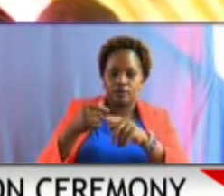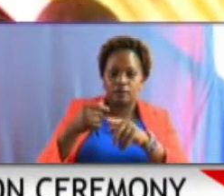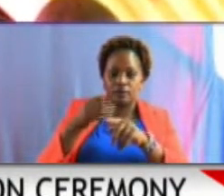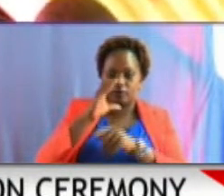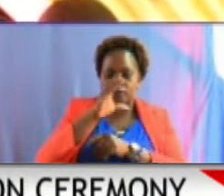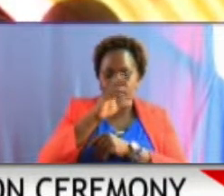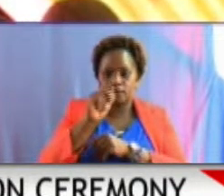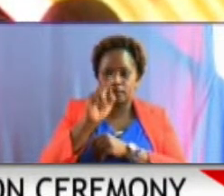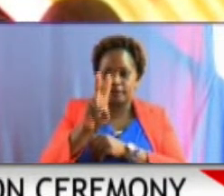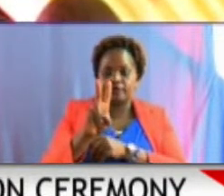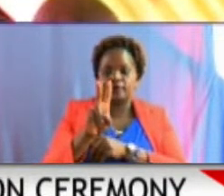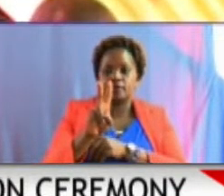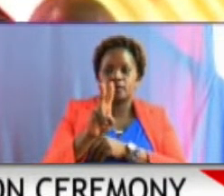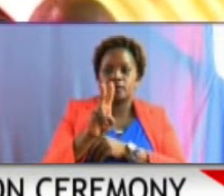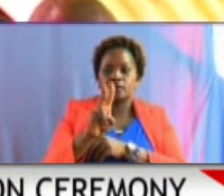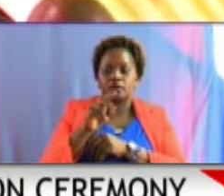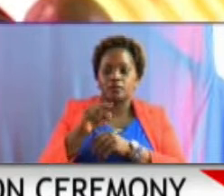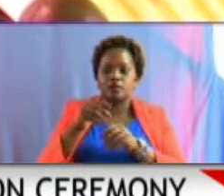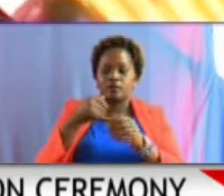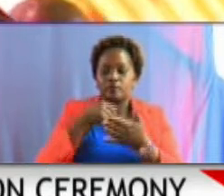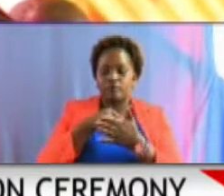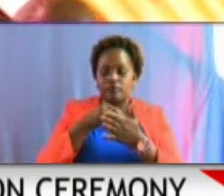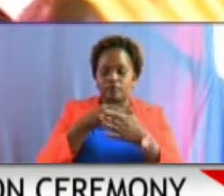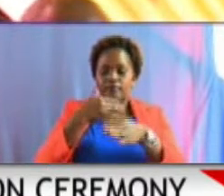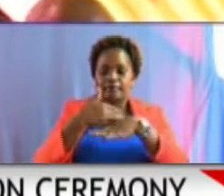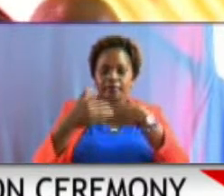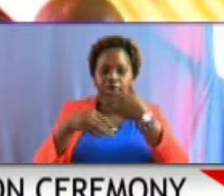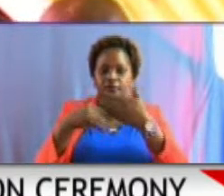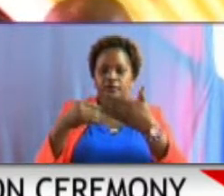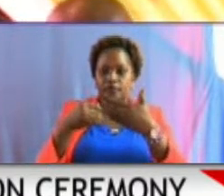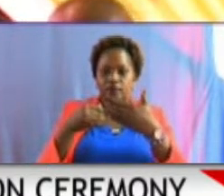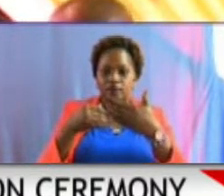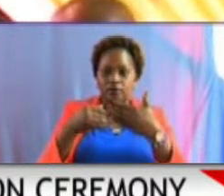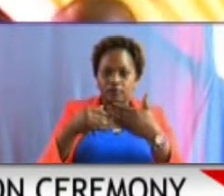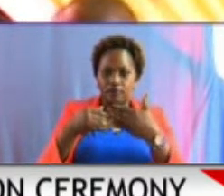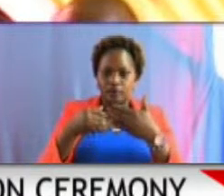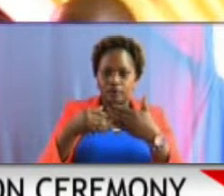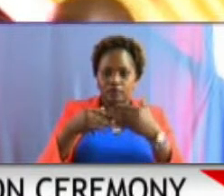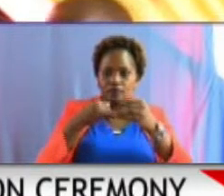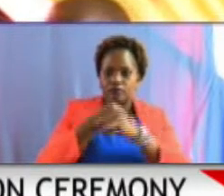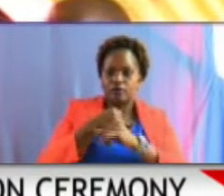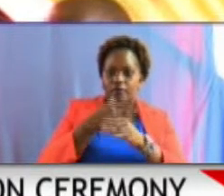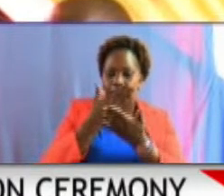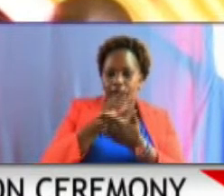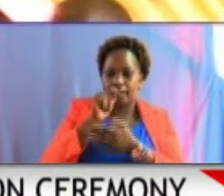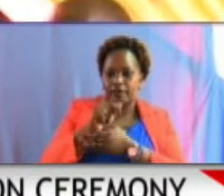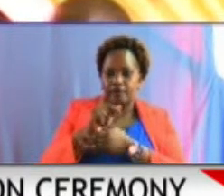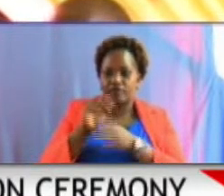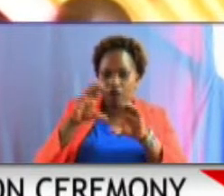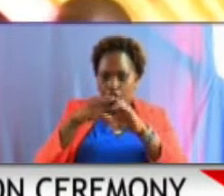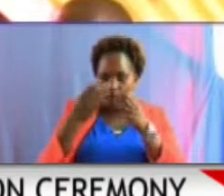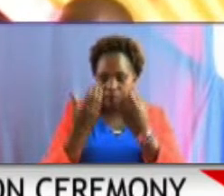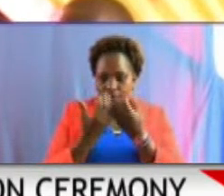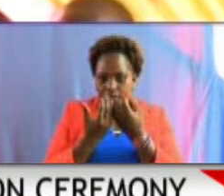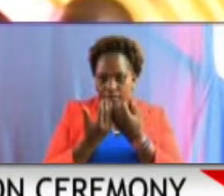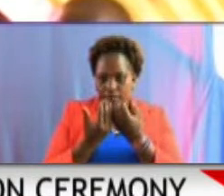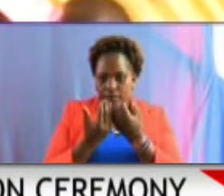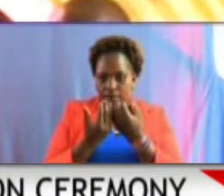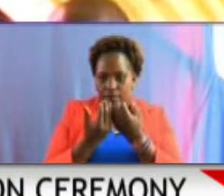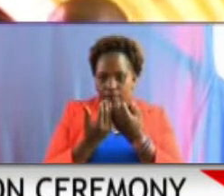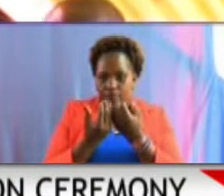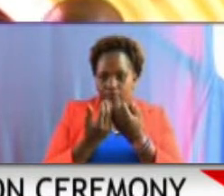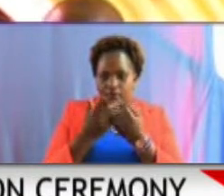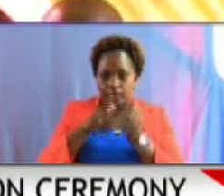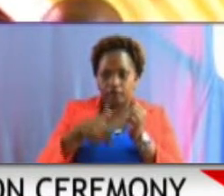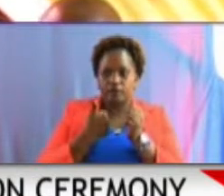CCTV surveillance system in our critical buildings and installations as part of our commitment to provide a